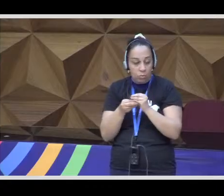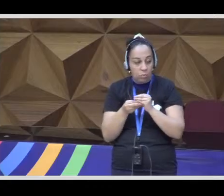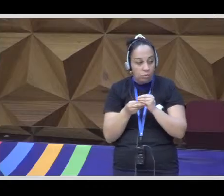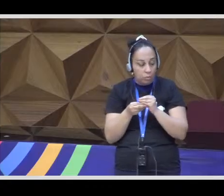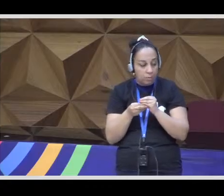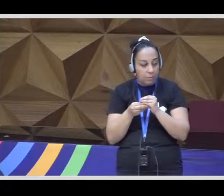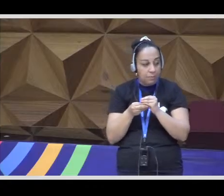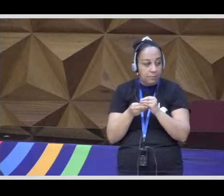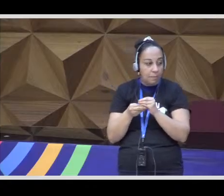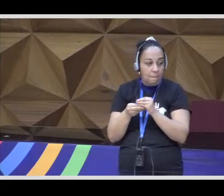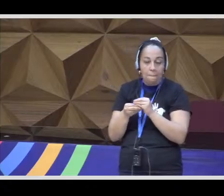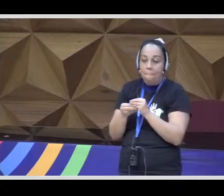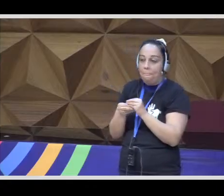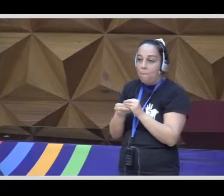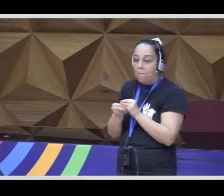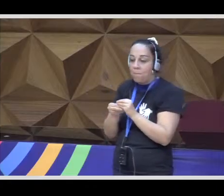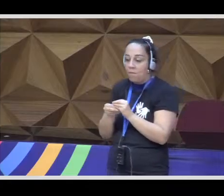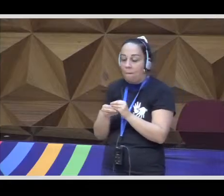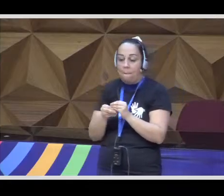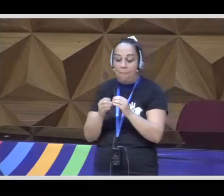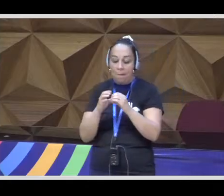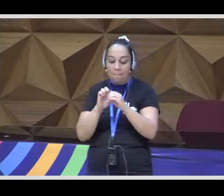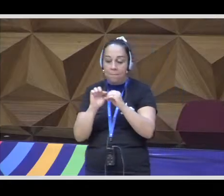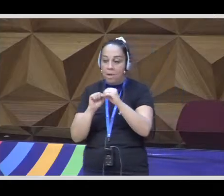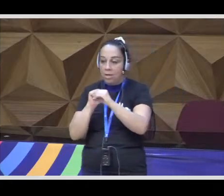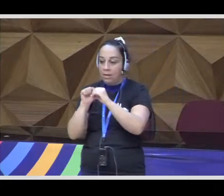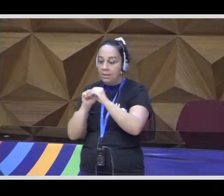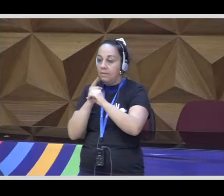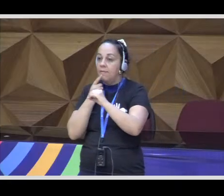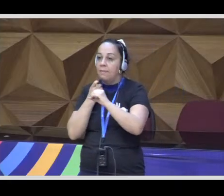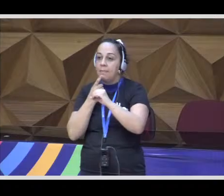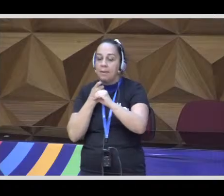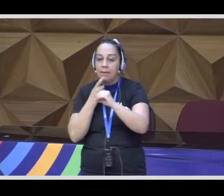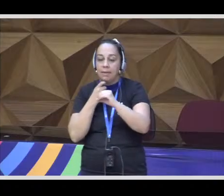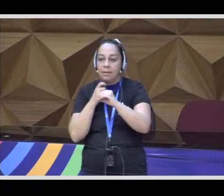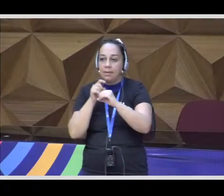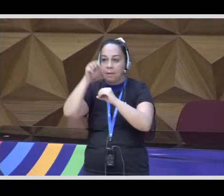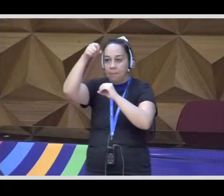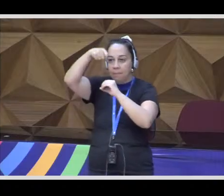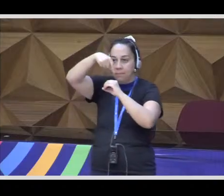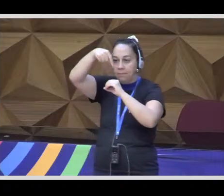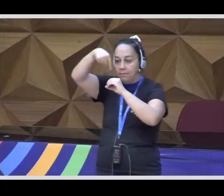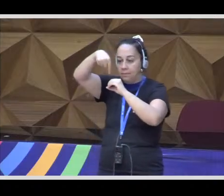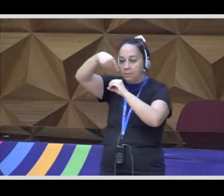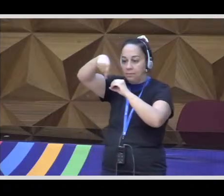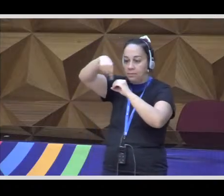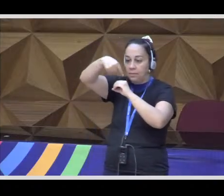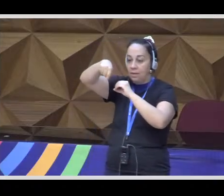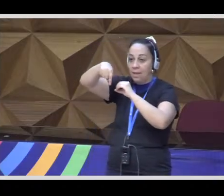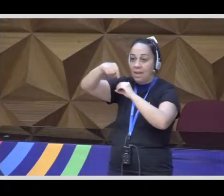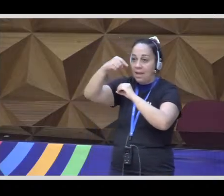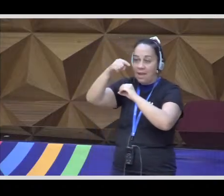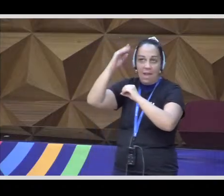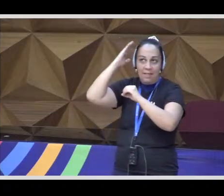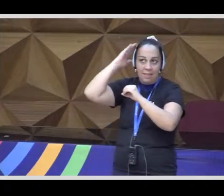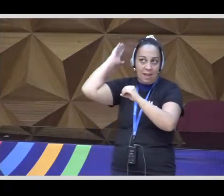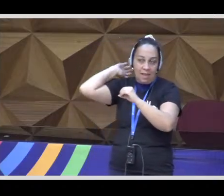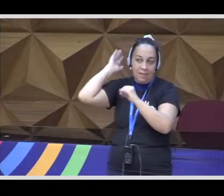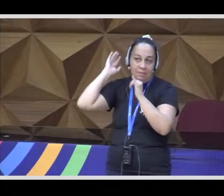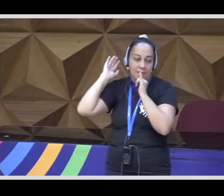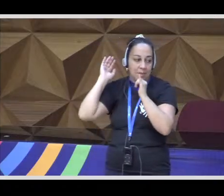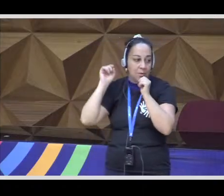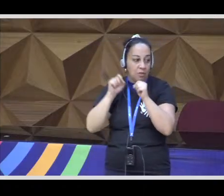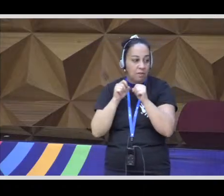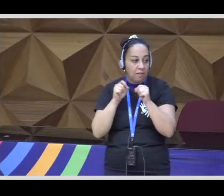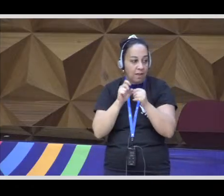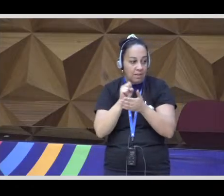red balls on strings hanging down behind the task that you're involved in. So again, here there's a maths task, and as the car turns, I'll